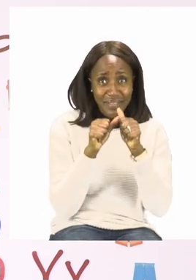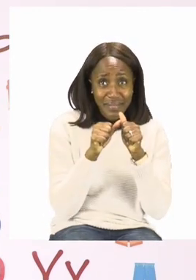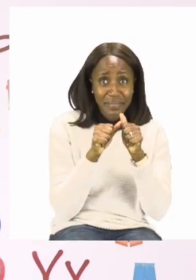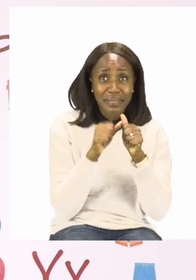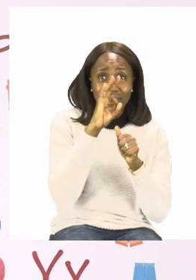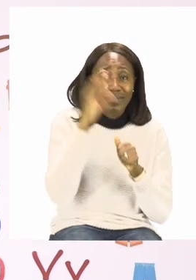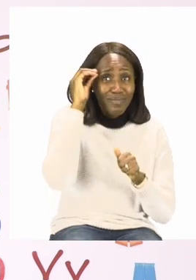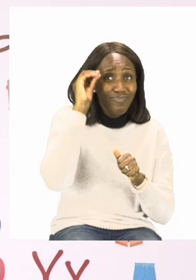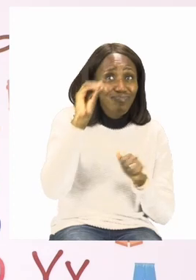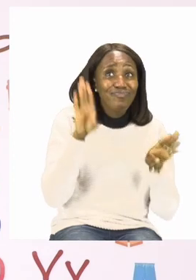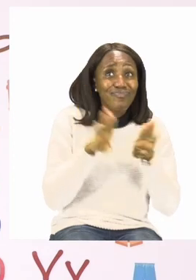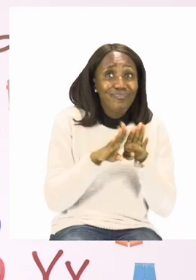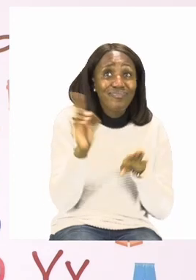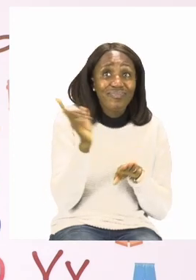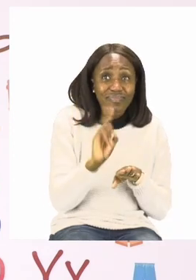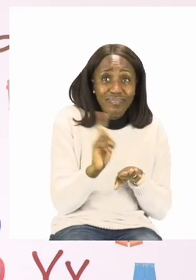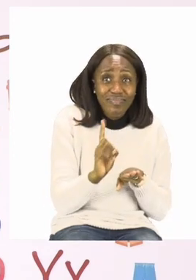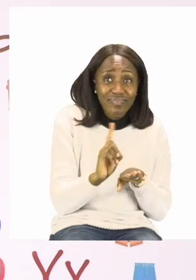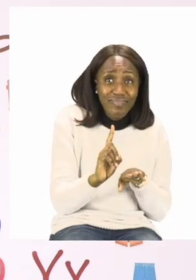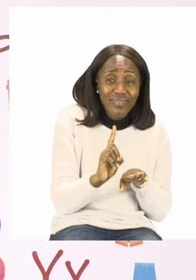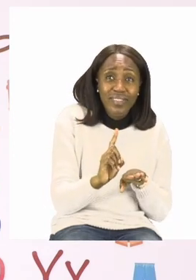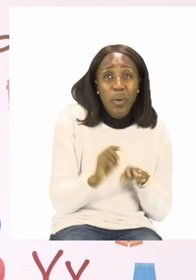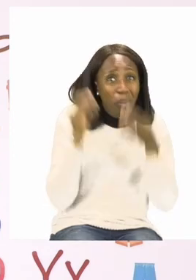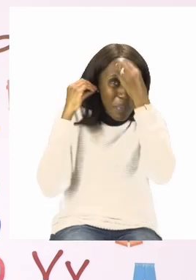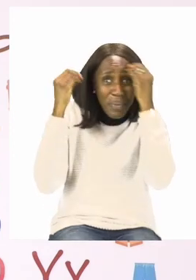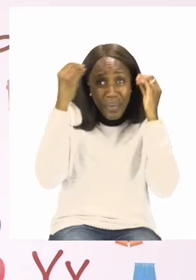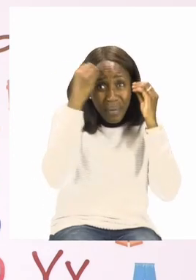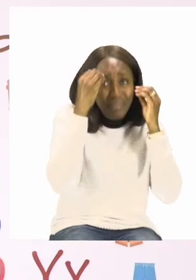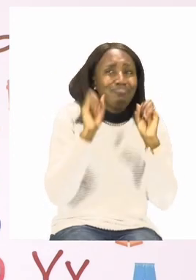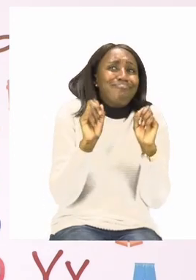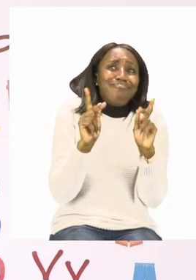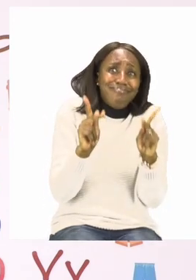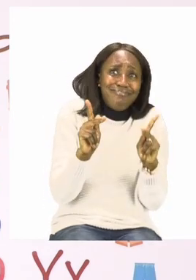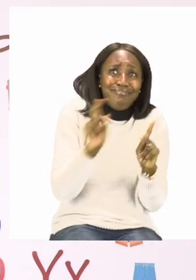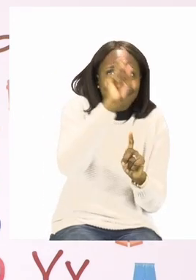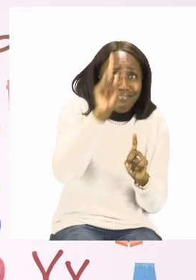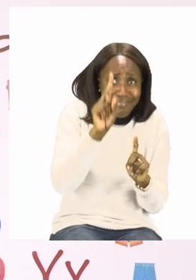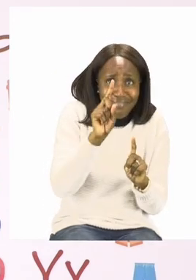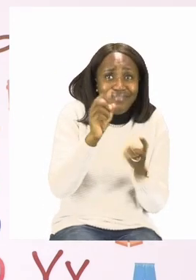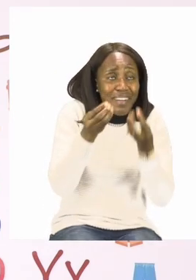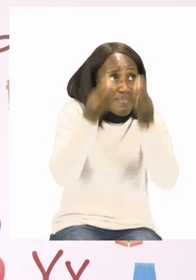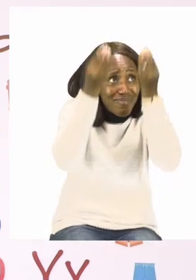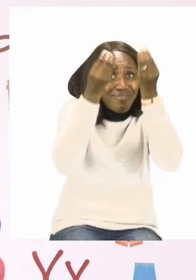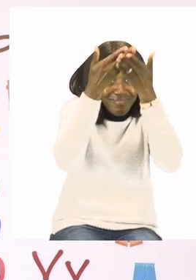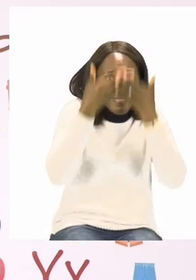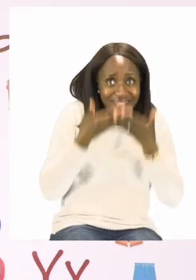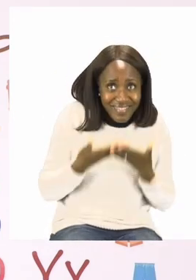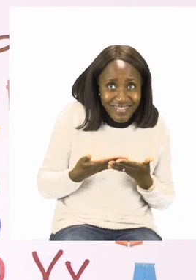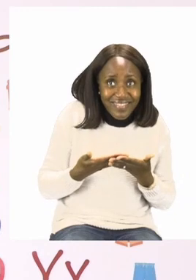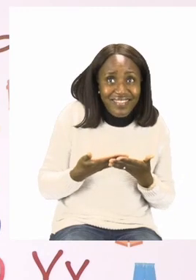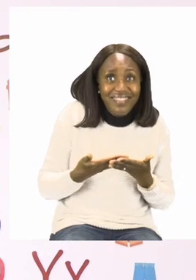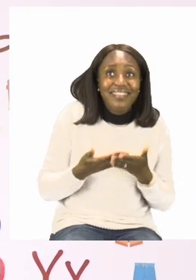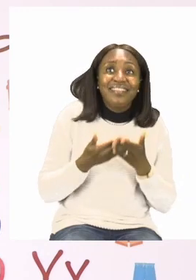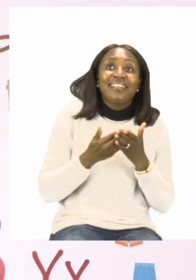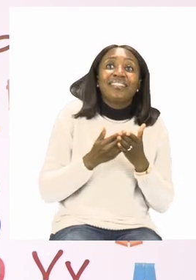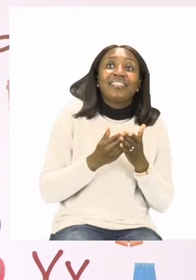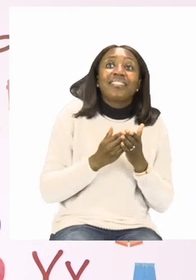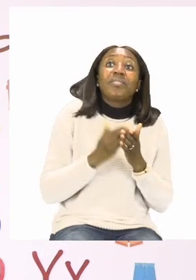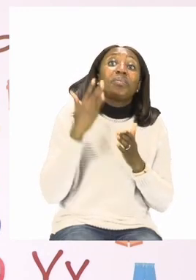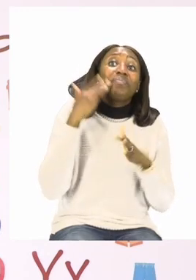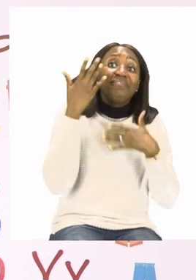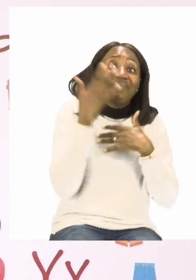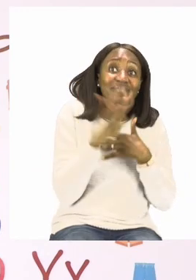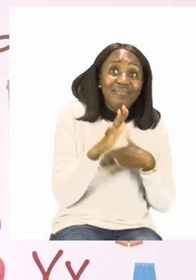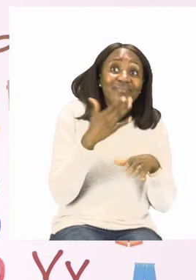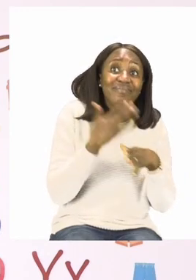what to do or you are confused, that's okay. You can ask an adult for help, so long you finish your work